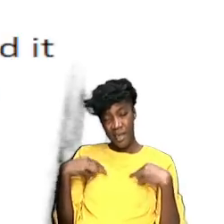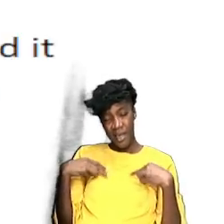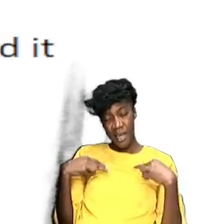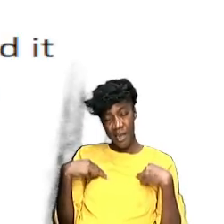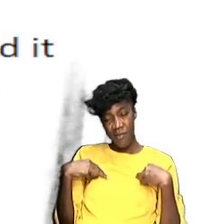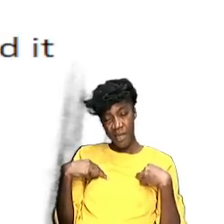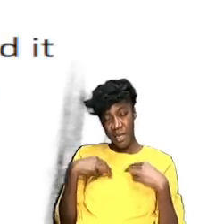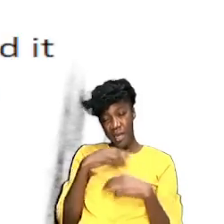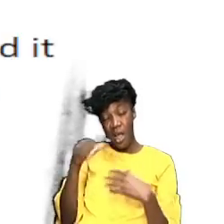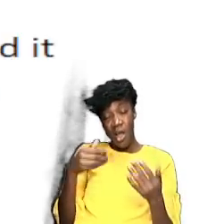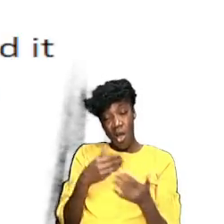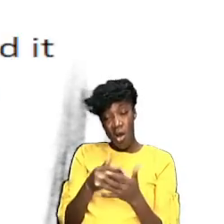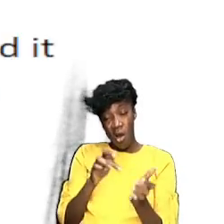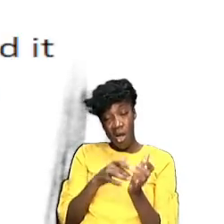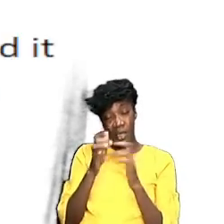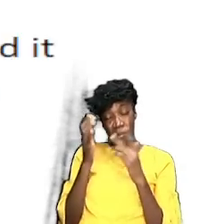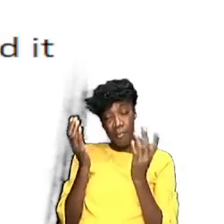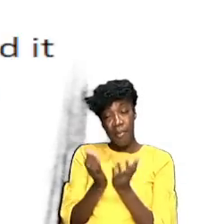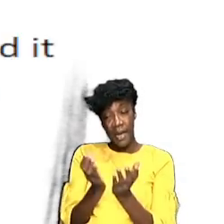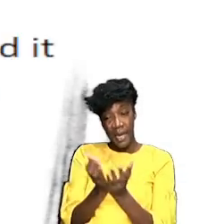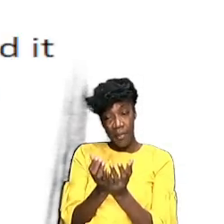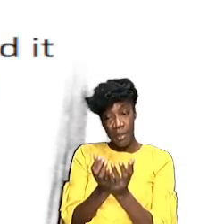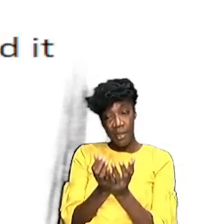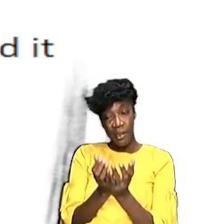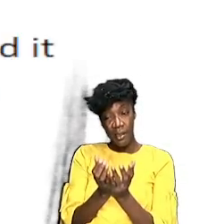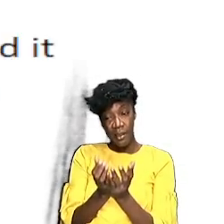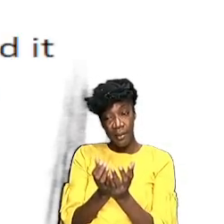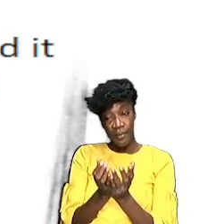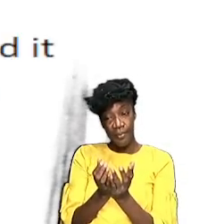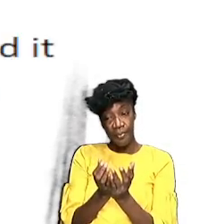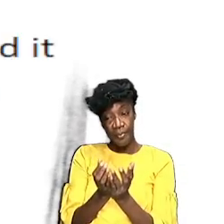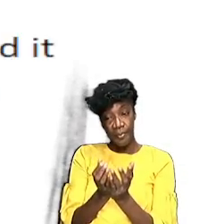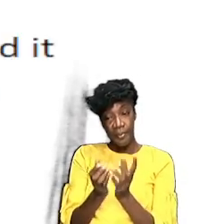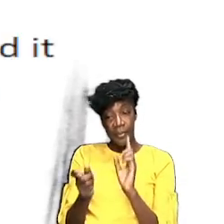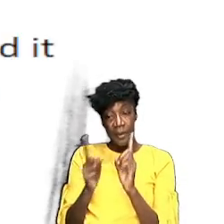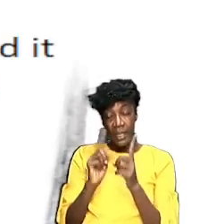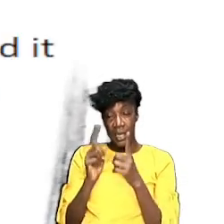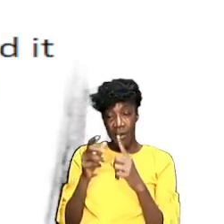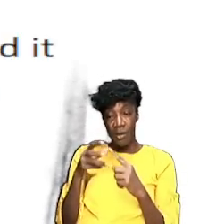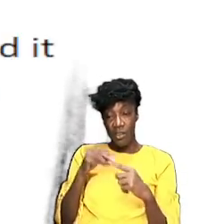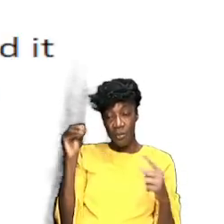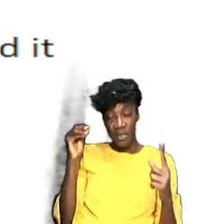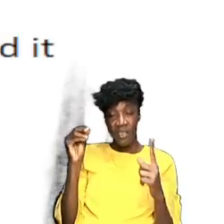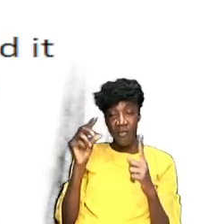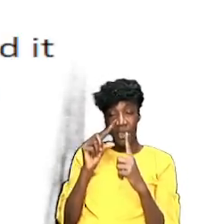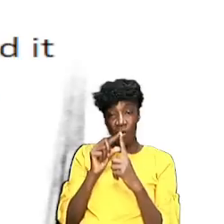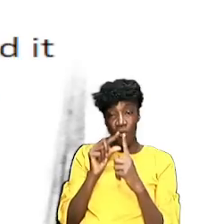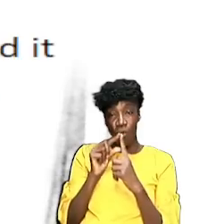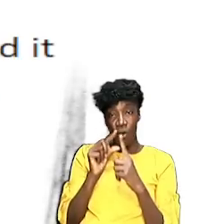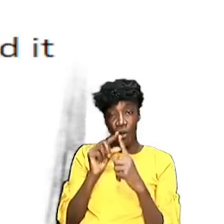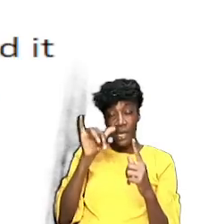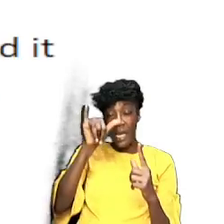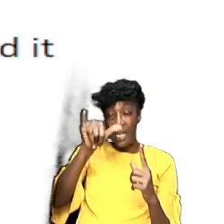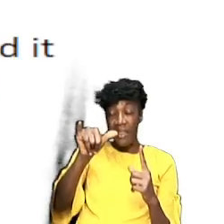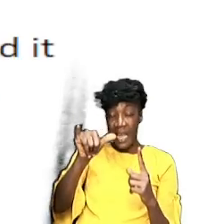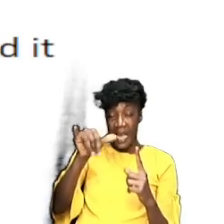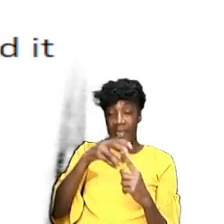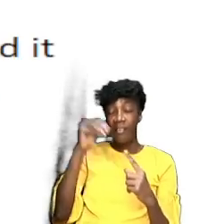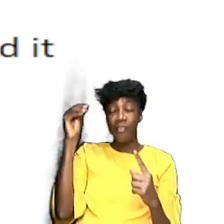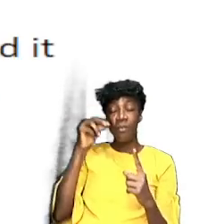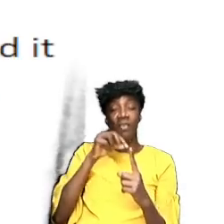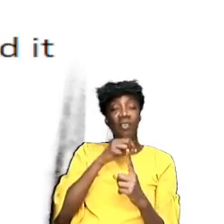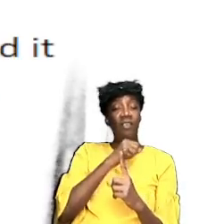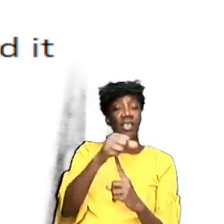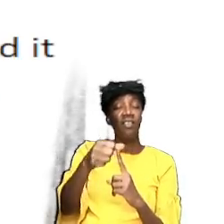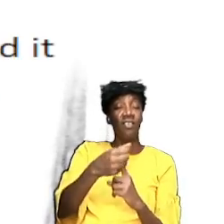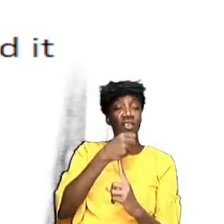entire Bible, as it were. When we talk about the word of God, in that context, it's talking about the specific word for that specific